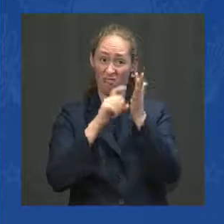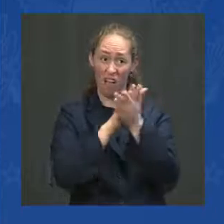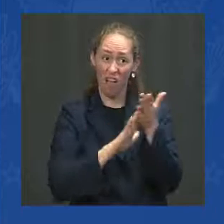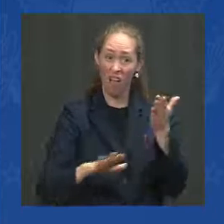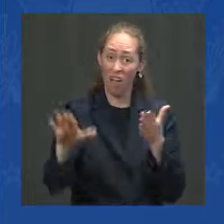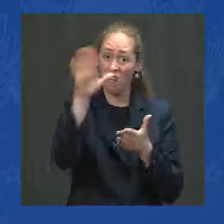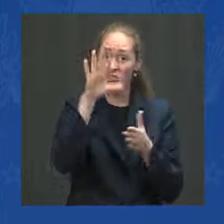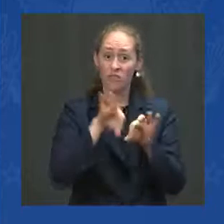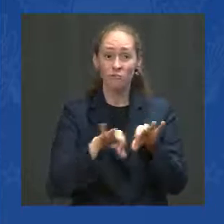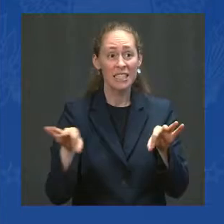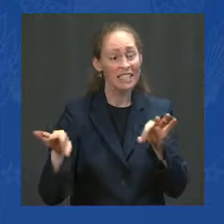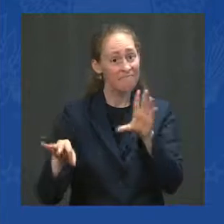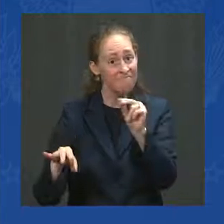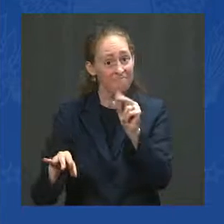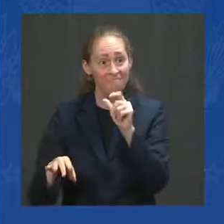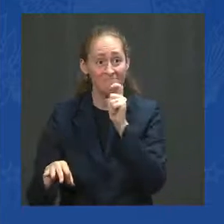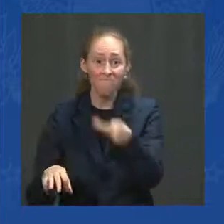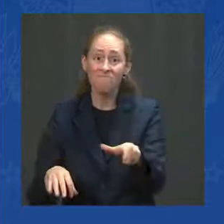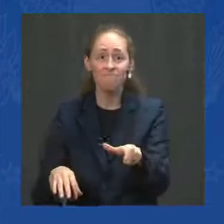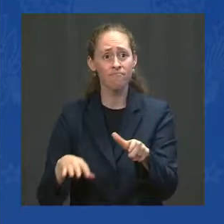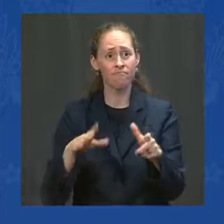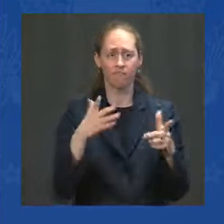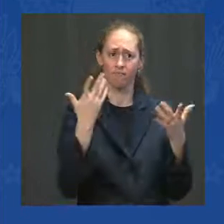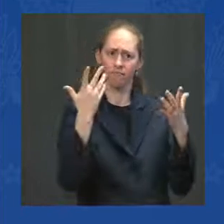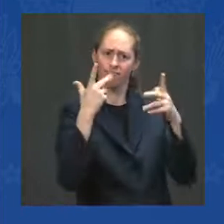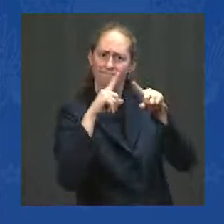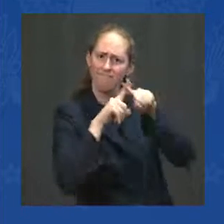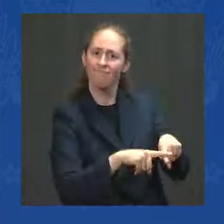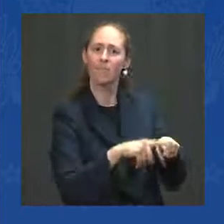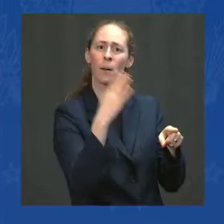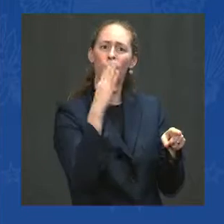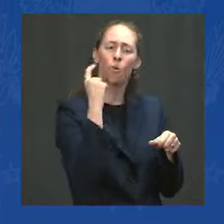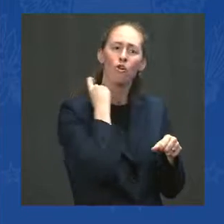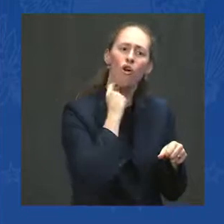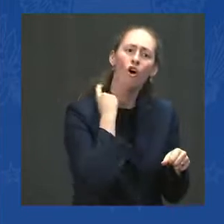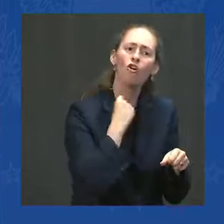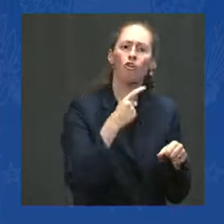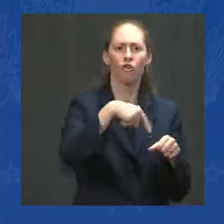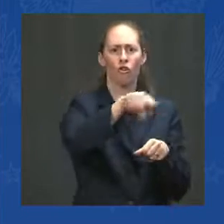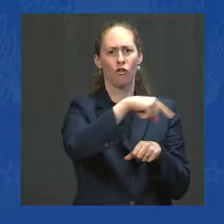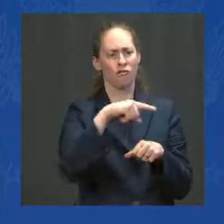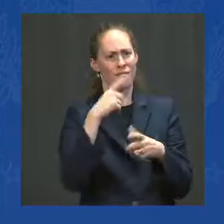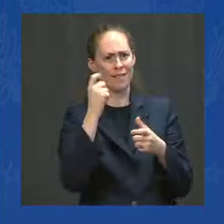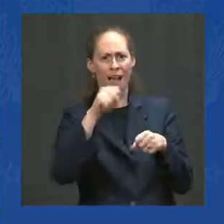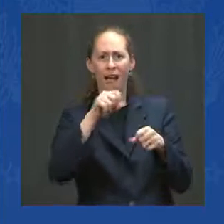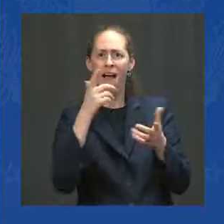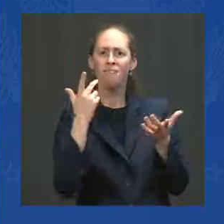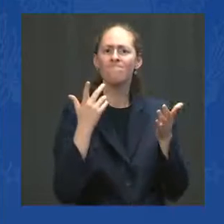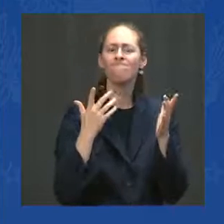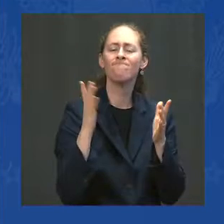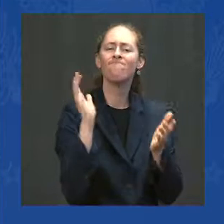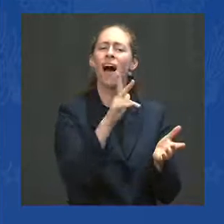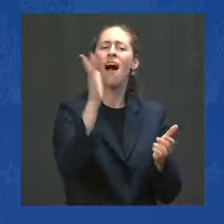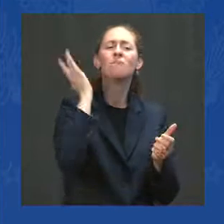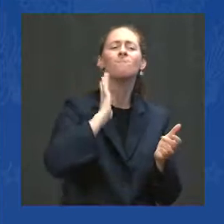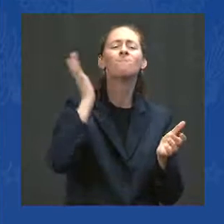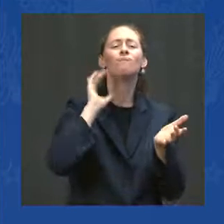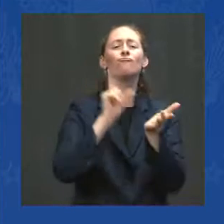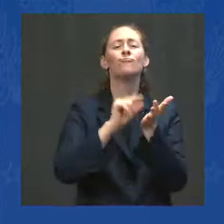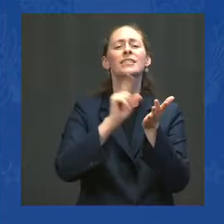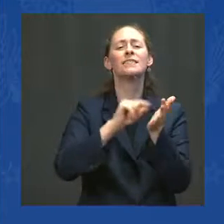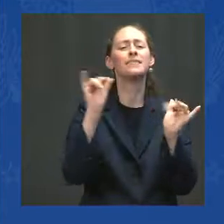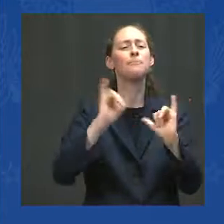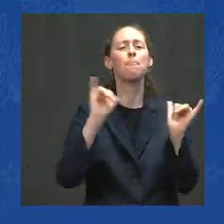this is a blue-collar blueprint to rebuild America. We're going to do all of this by keeping my